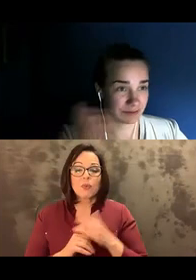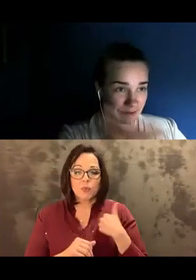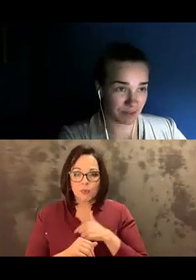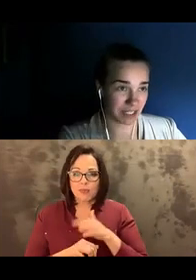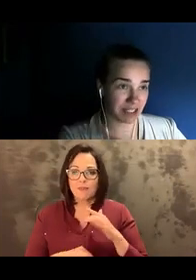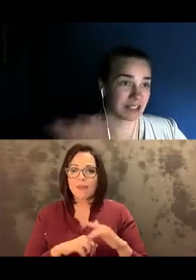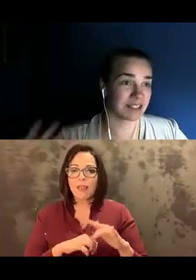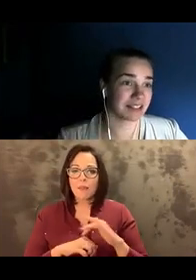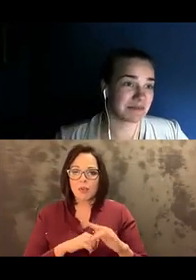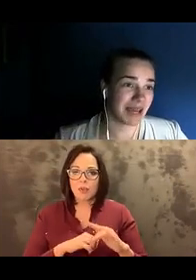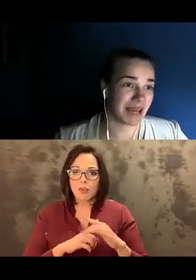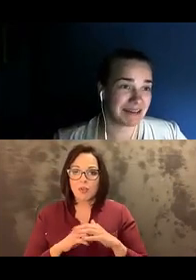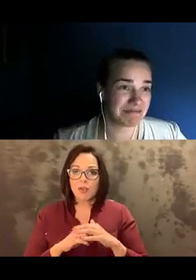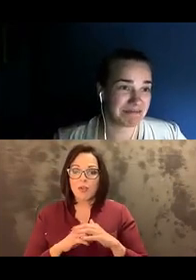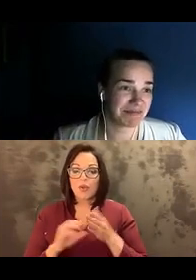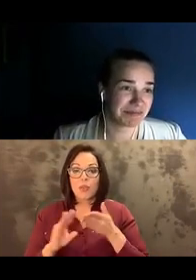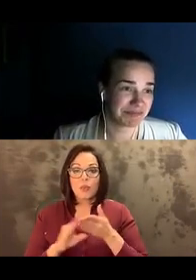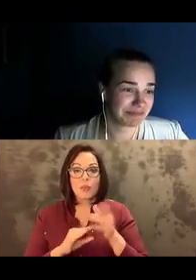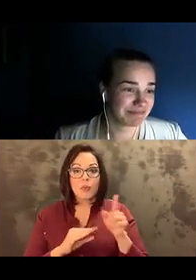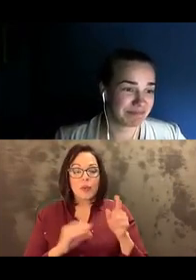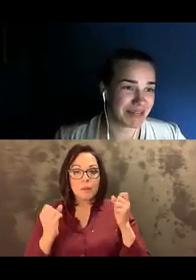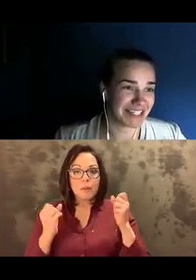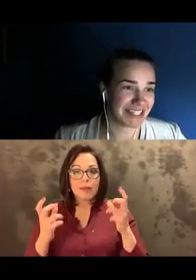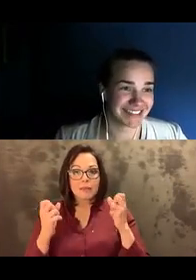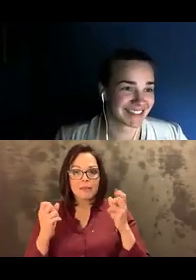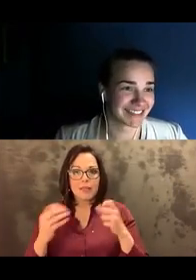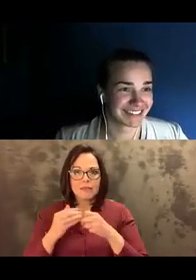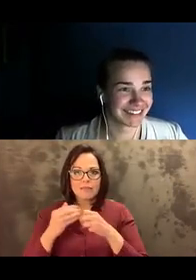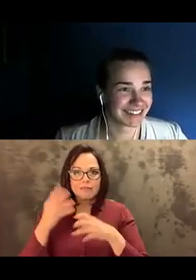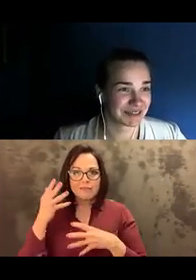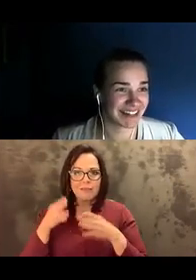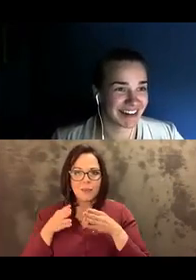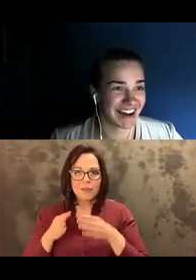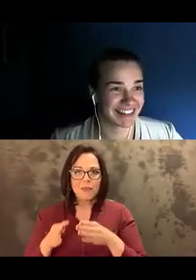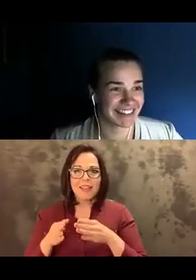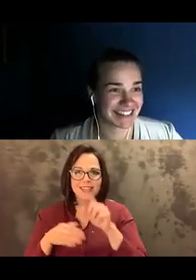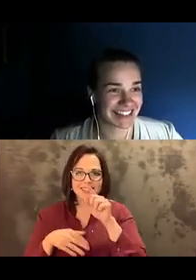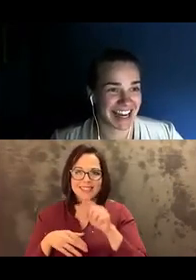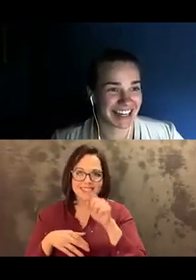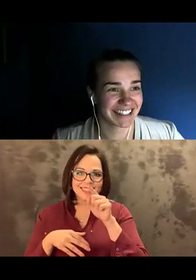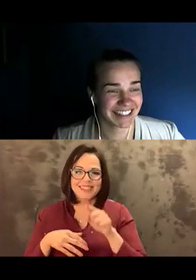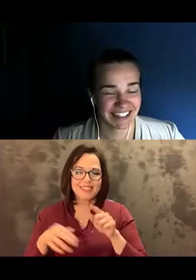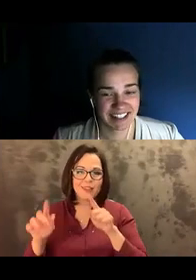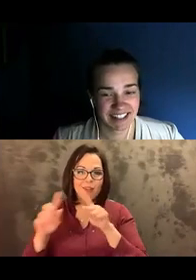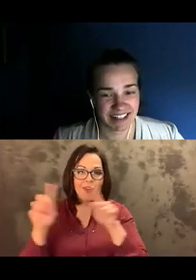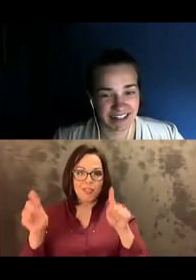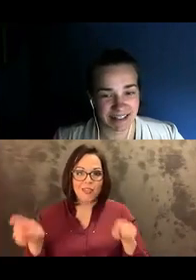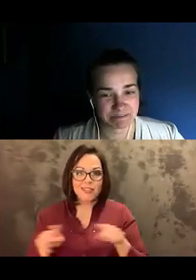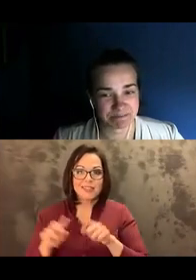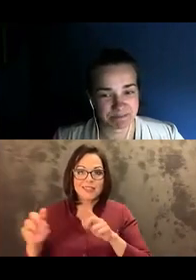available via the many memes written on the slide.